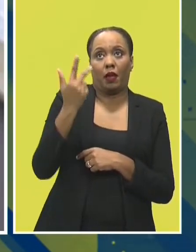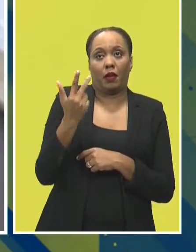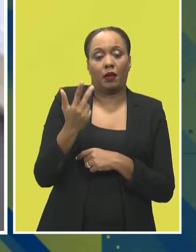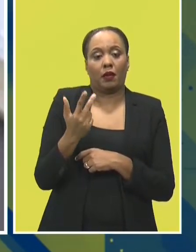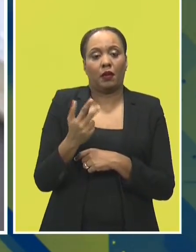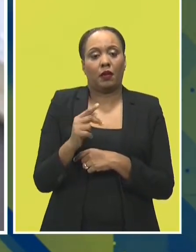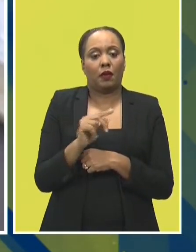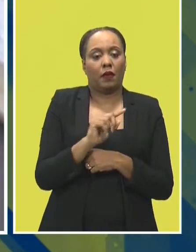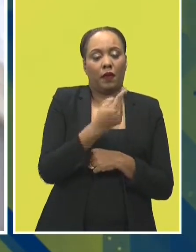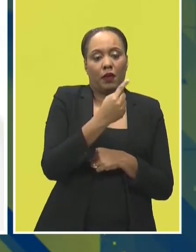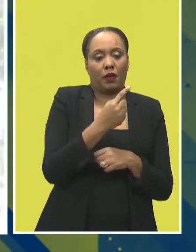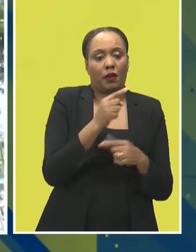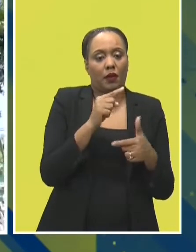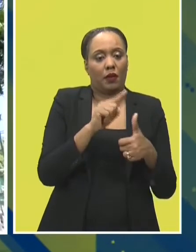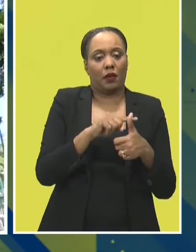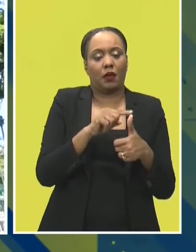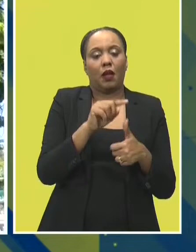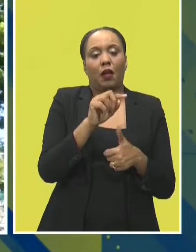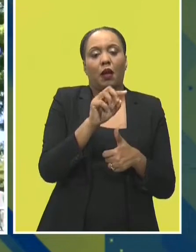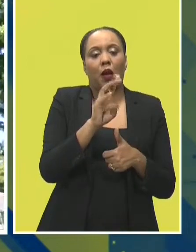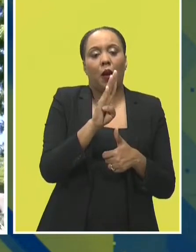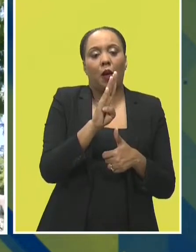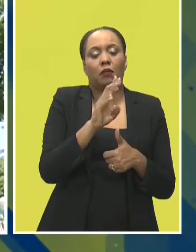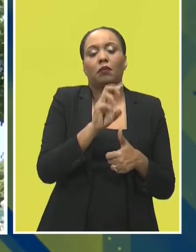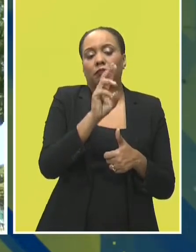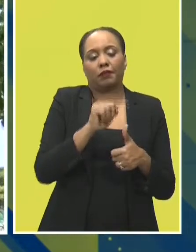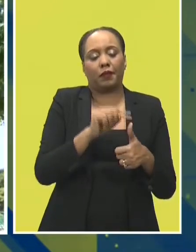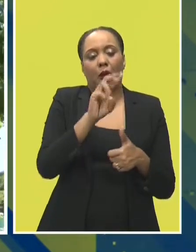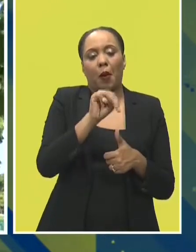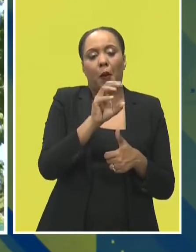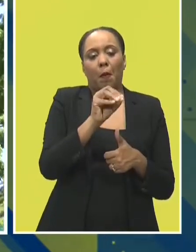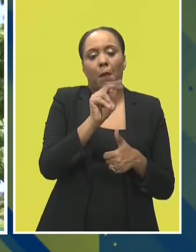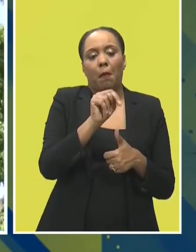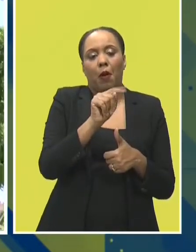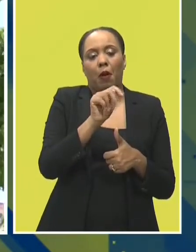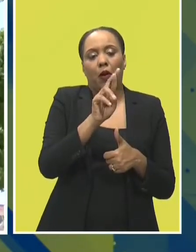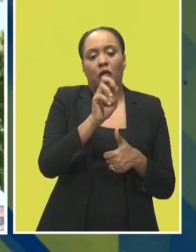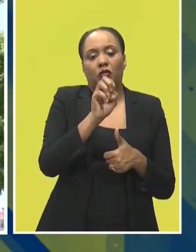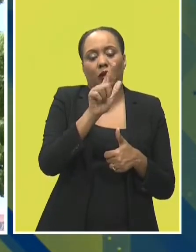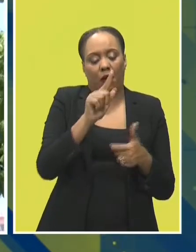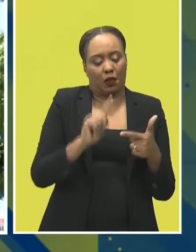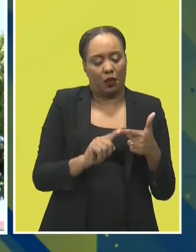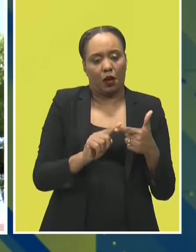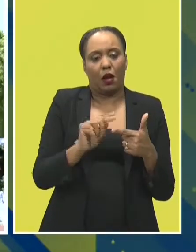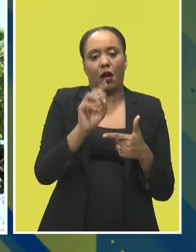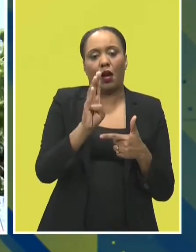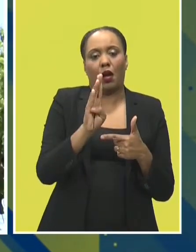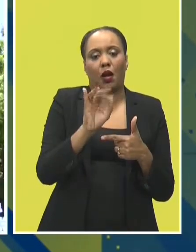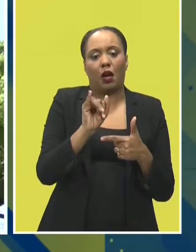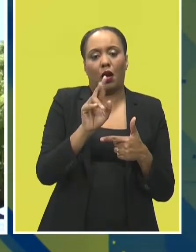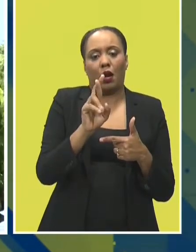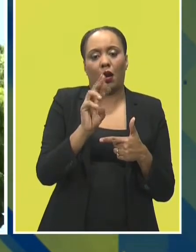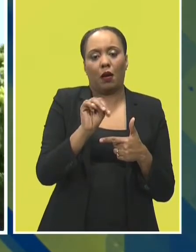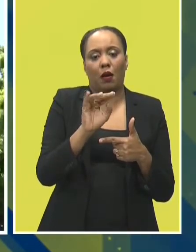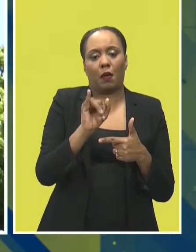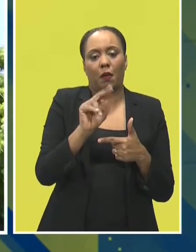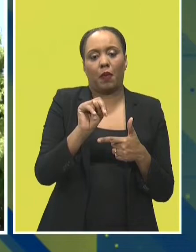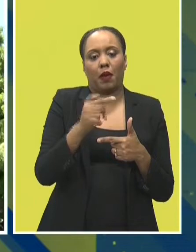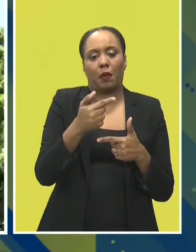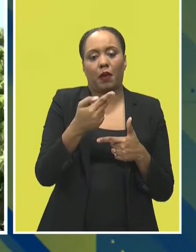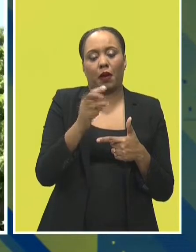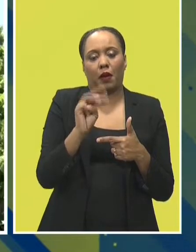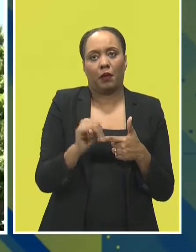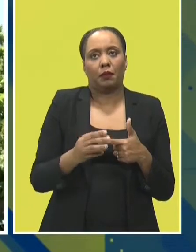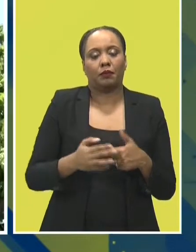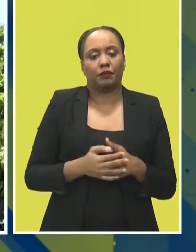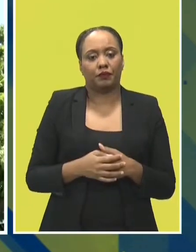Montreal and also Birmingham. Now, his popularity came because of the impression he made on Barbadians at the time, resulting